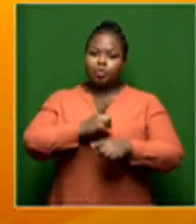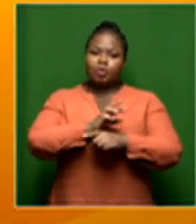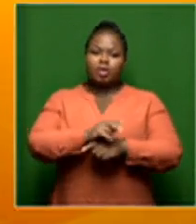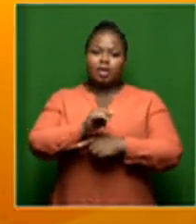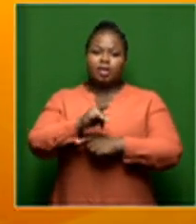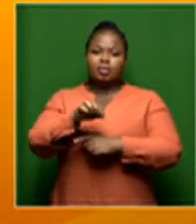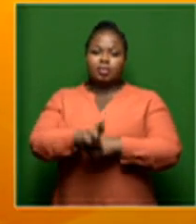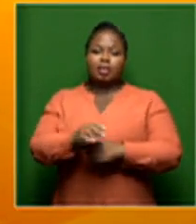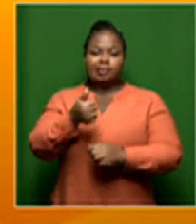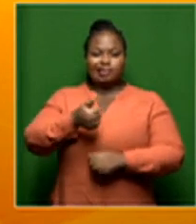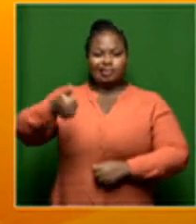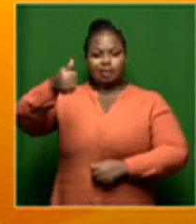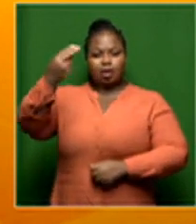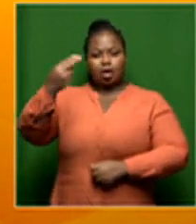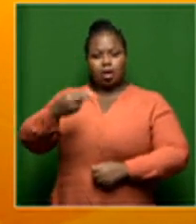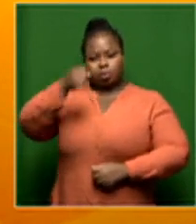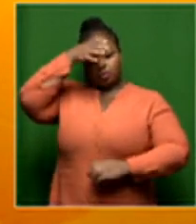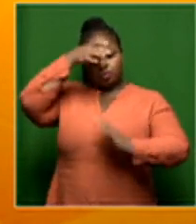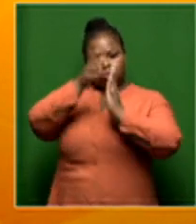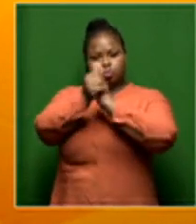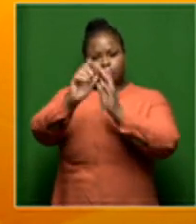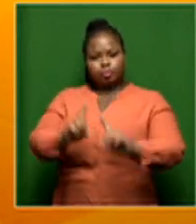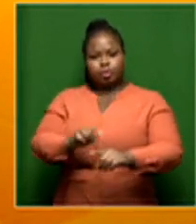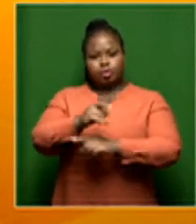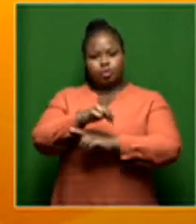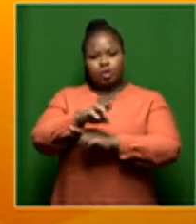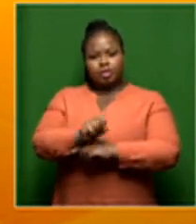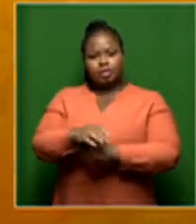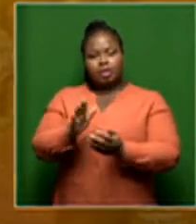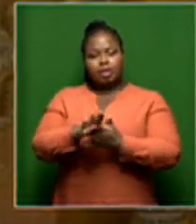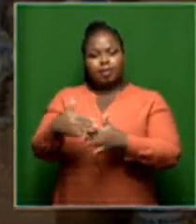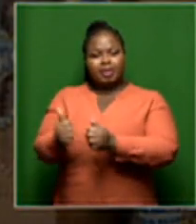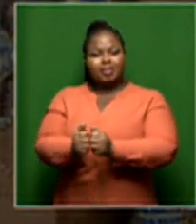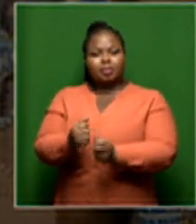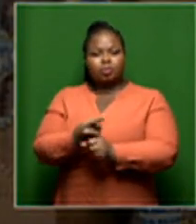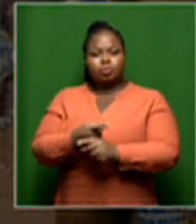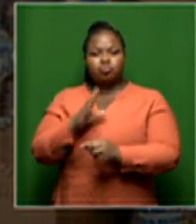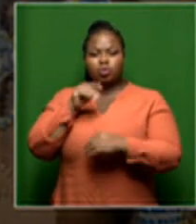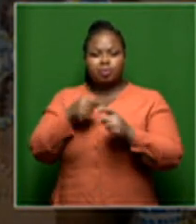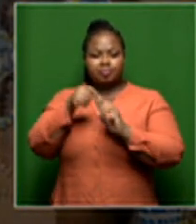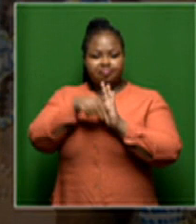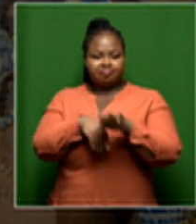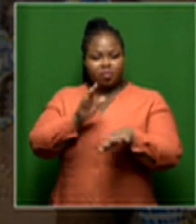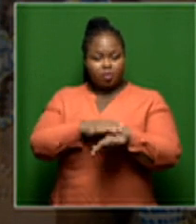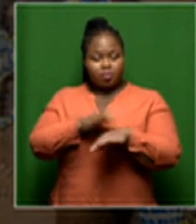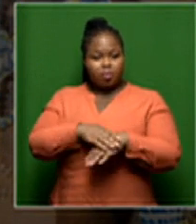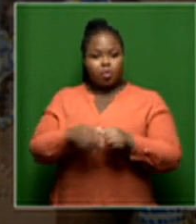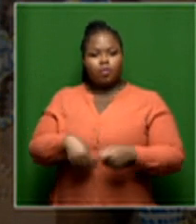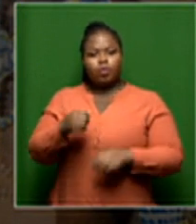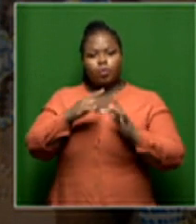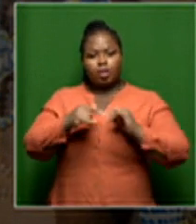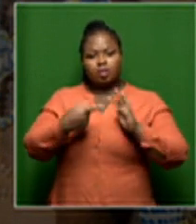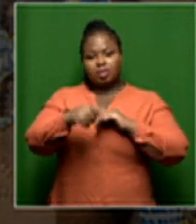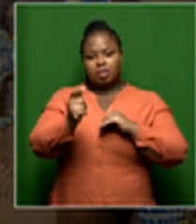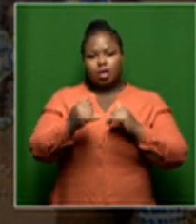Alastair Meredith. He's a senior art specialist at Strauss Co, speaking to us about the forthcoming marquee